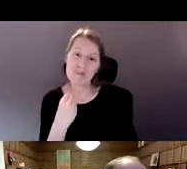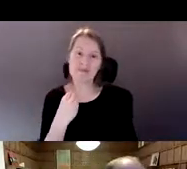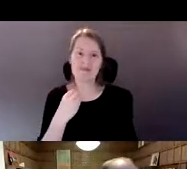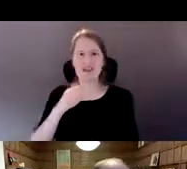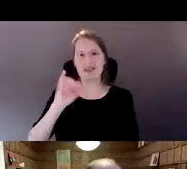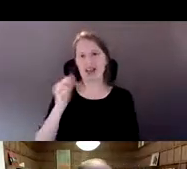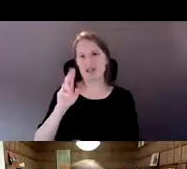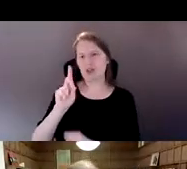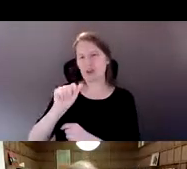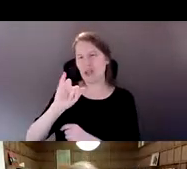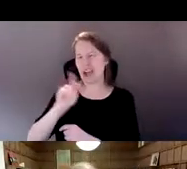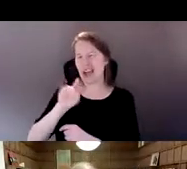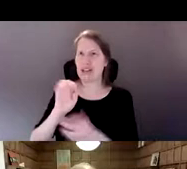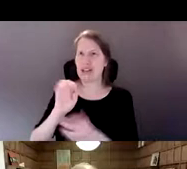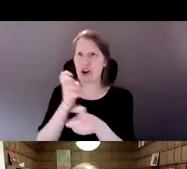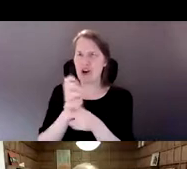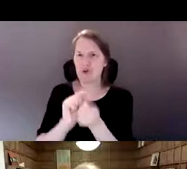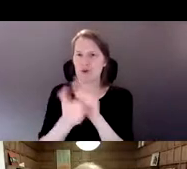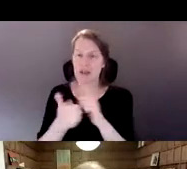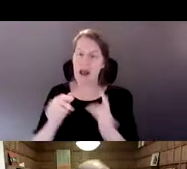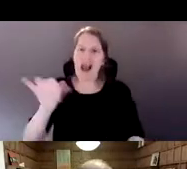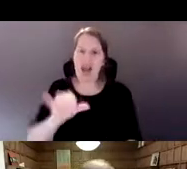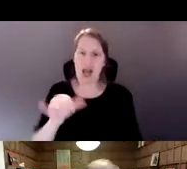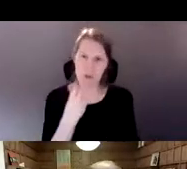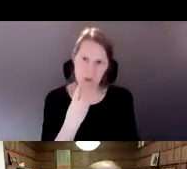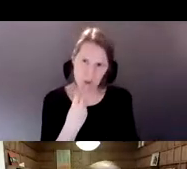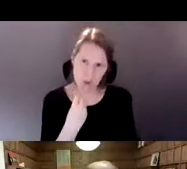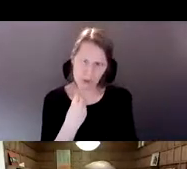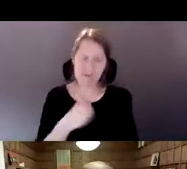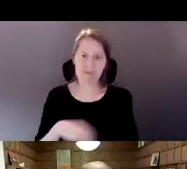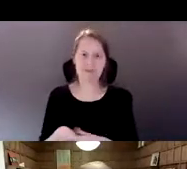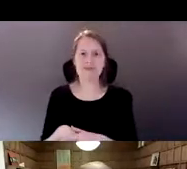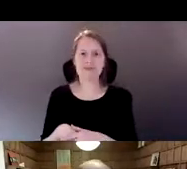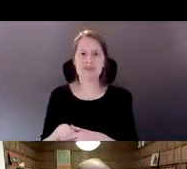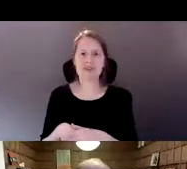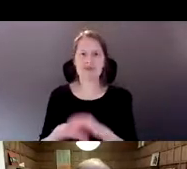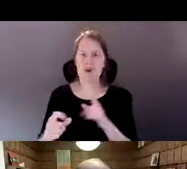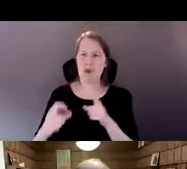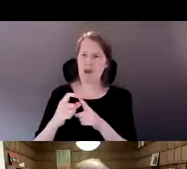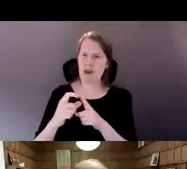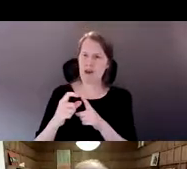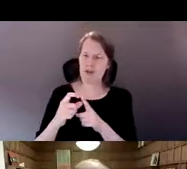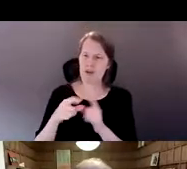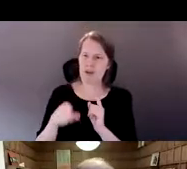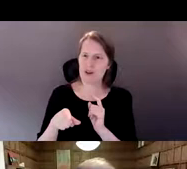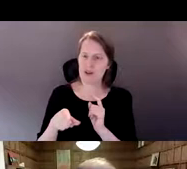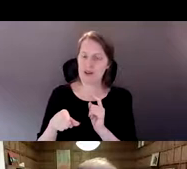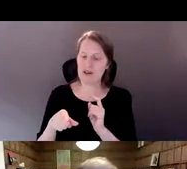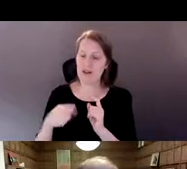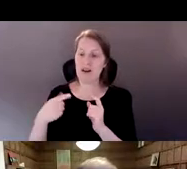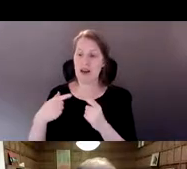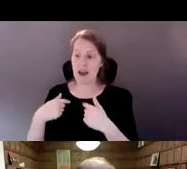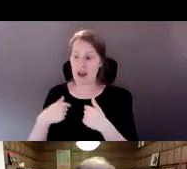is a difficult question. But the use of the word Judaize to characterize a Gentile